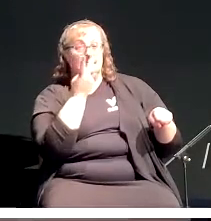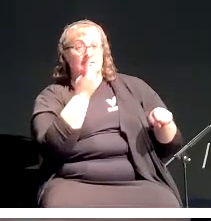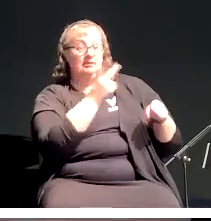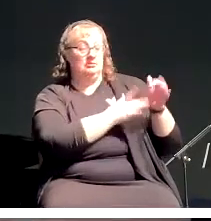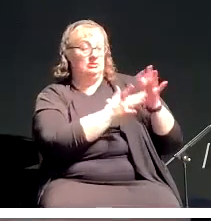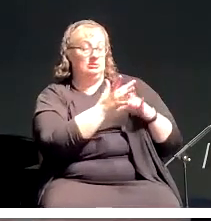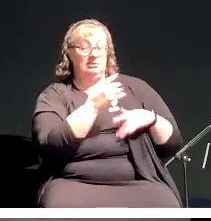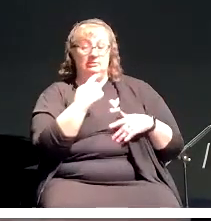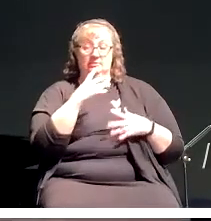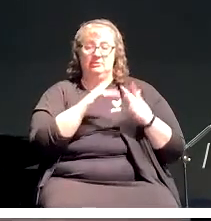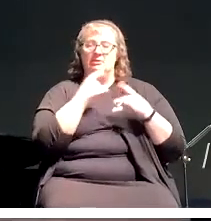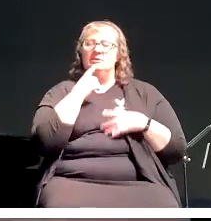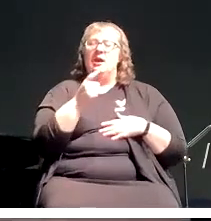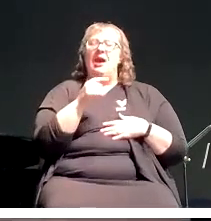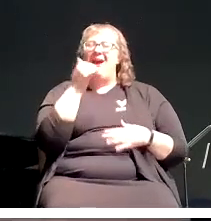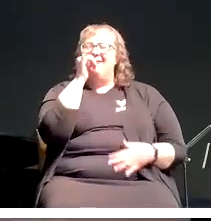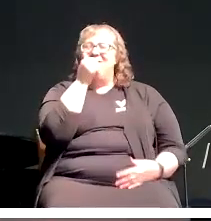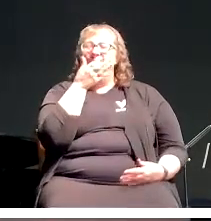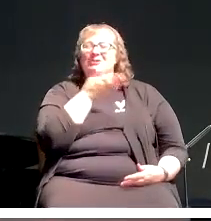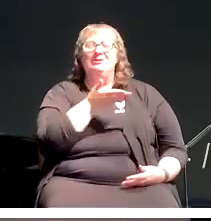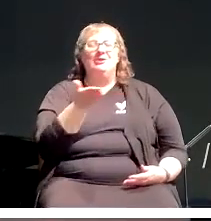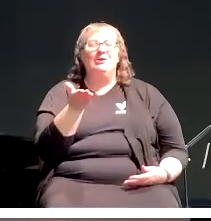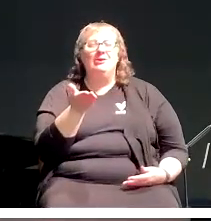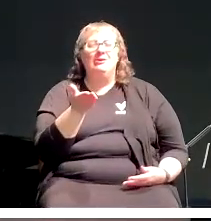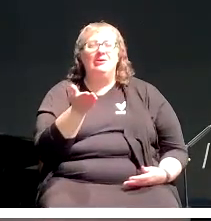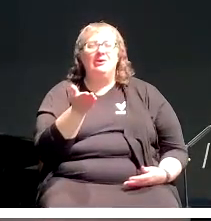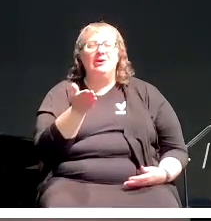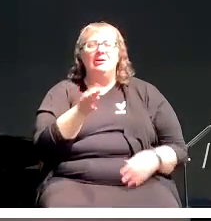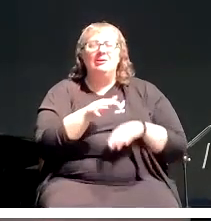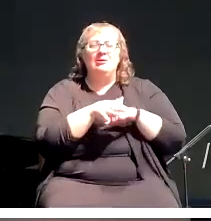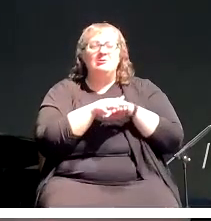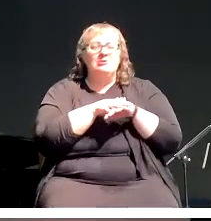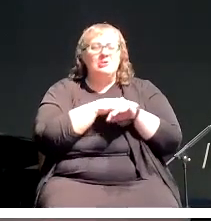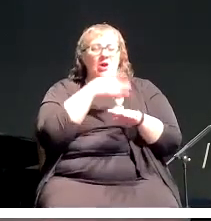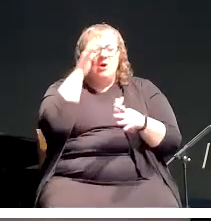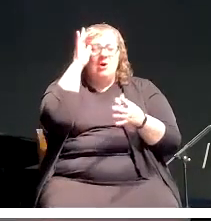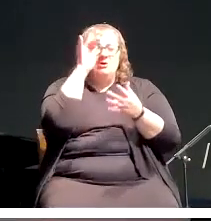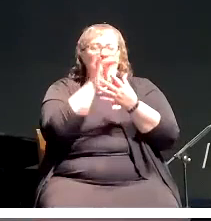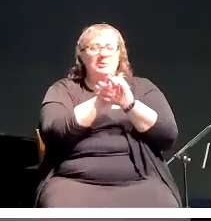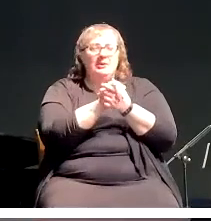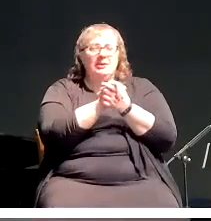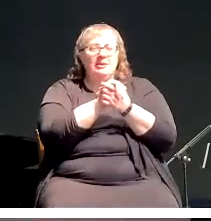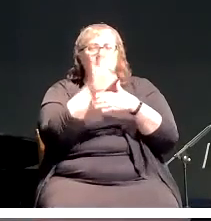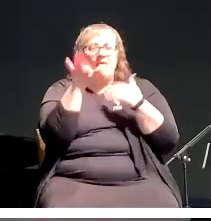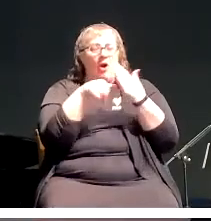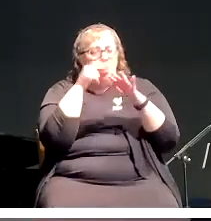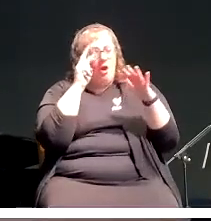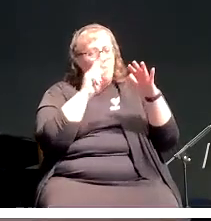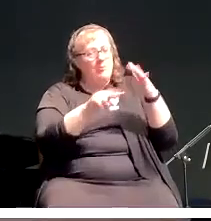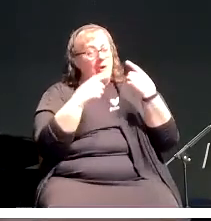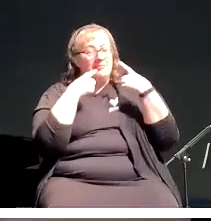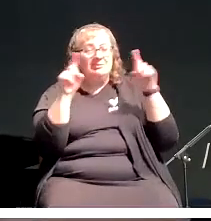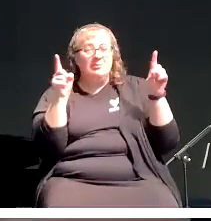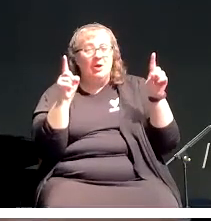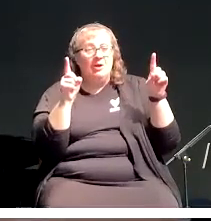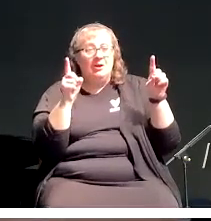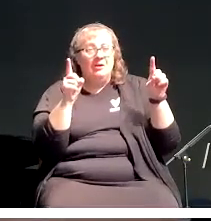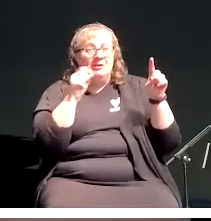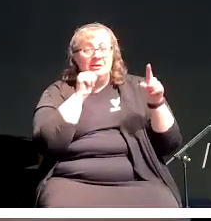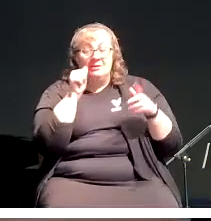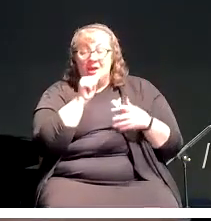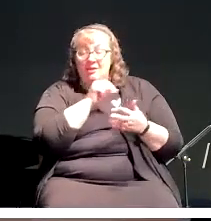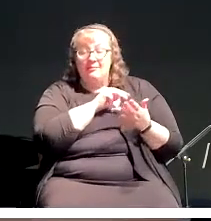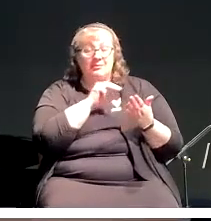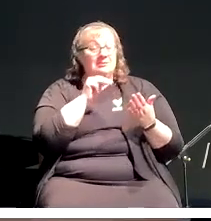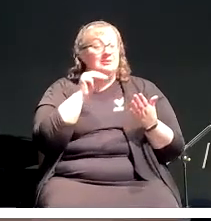to them, 'How foolish you are, and how slow to believe all that prophets have spoken. Did not the